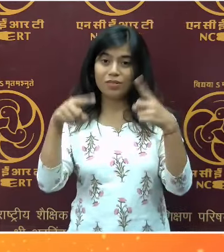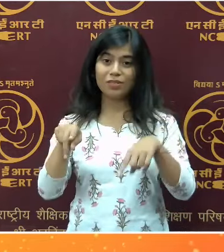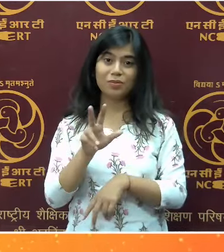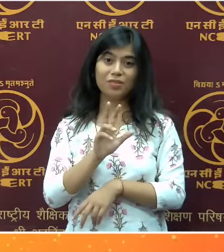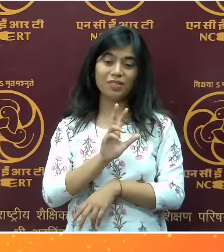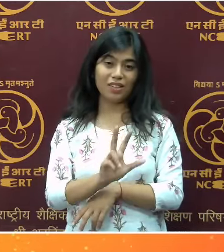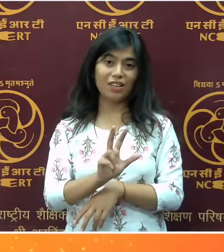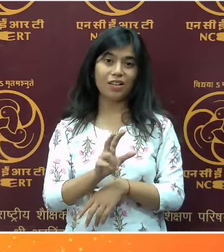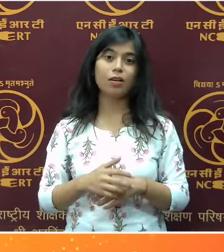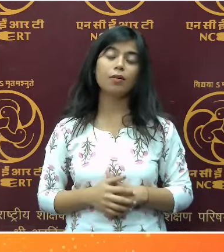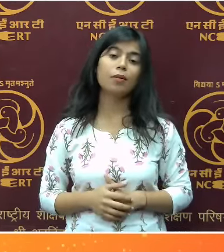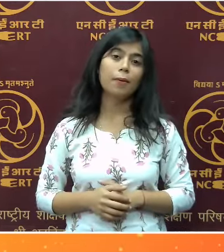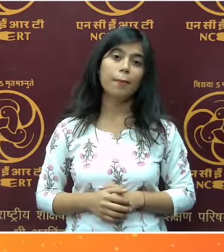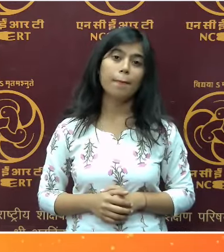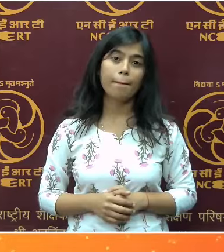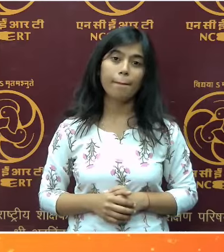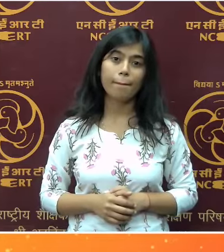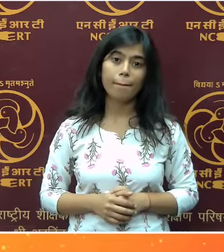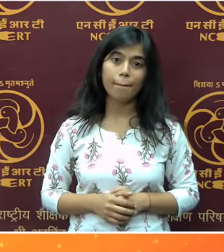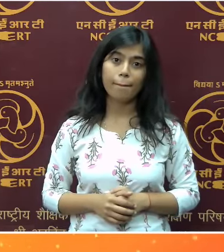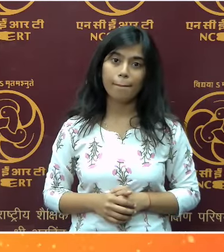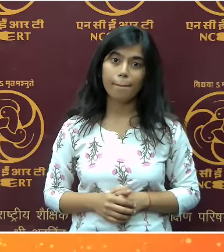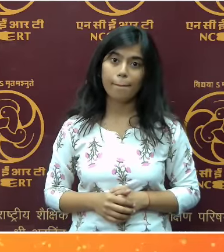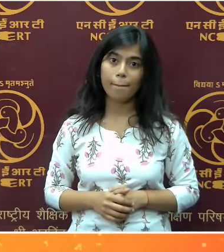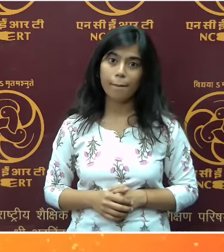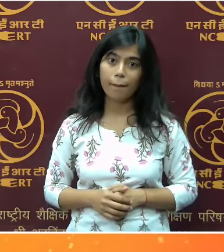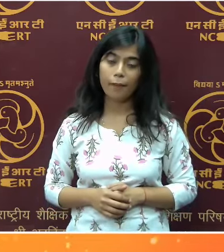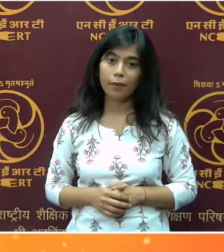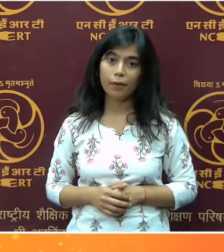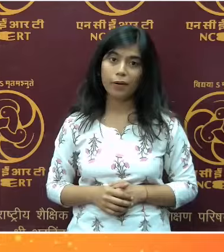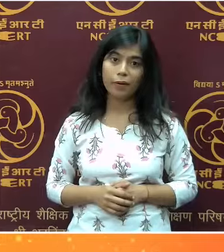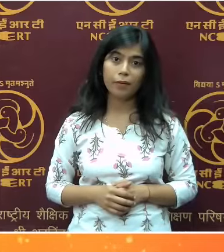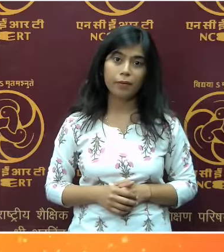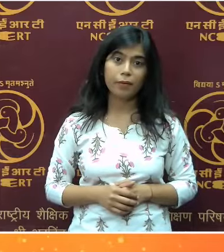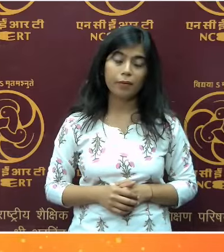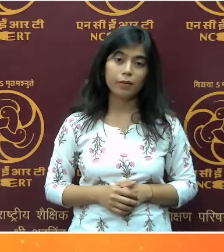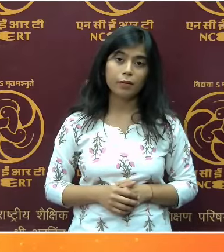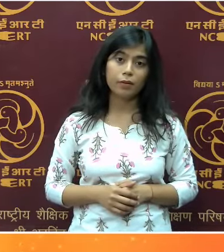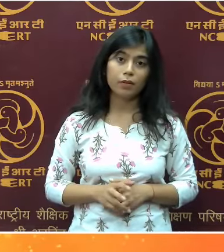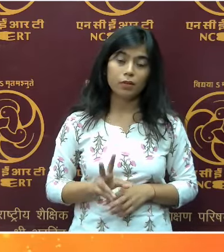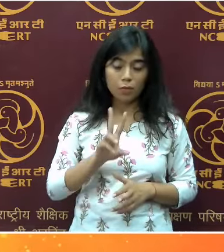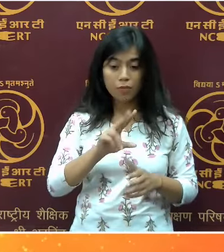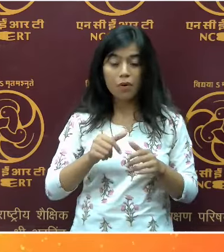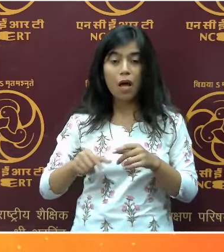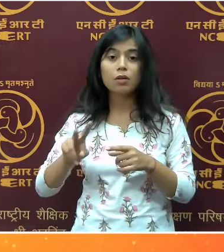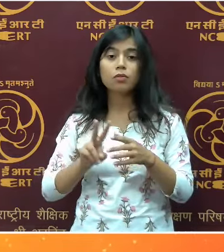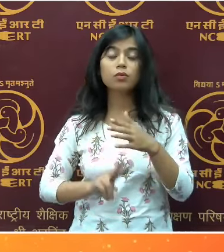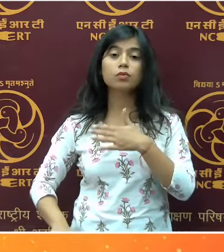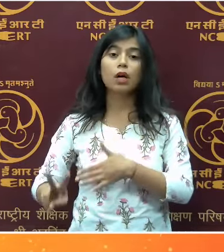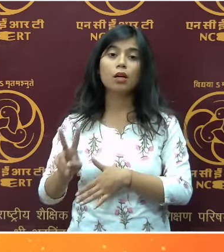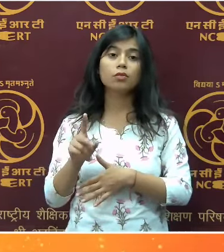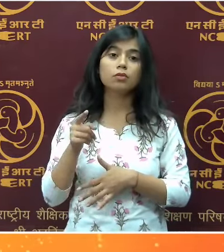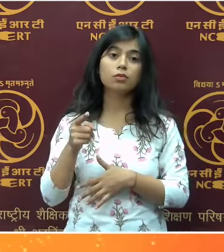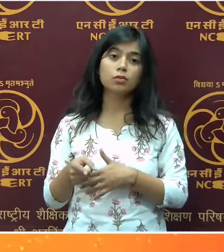I calculate V by I, the value is a constant. Here it is R.